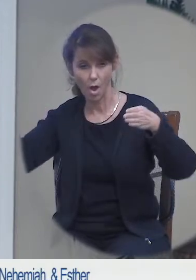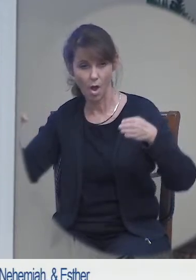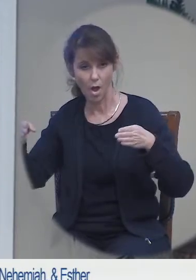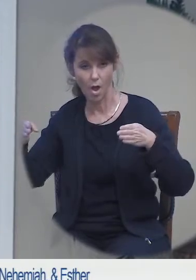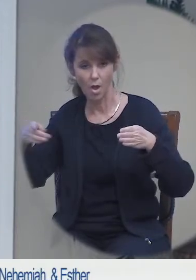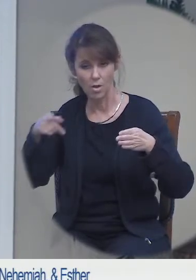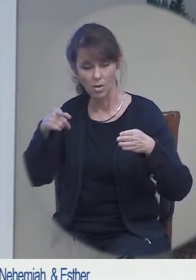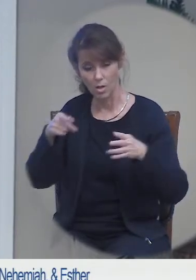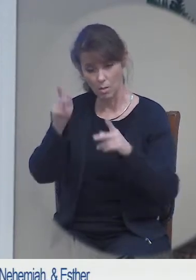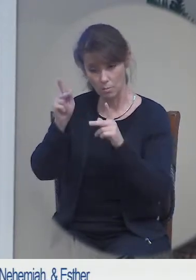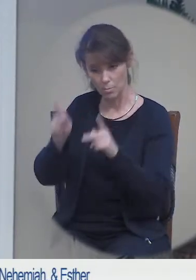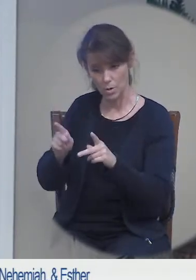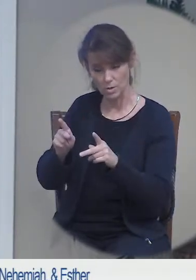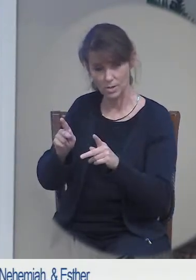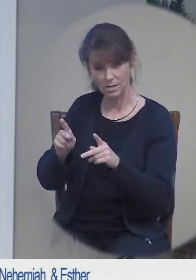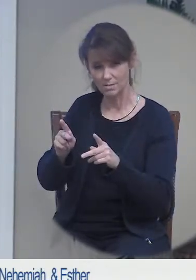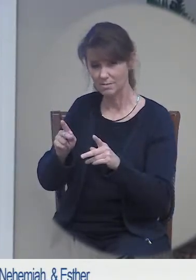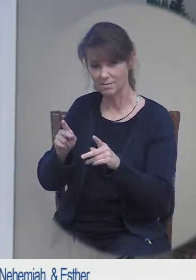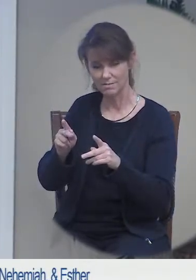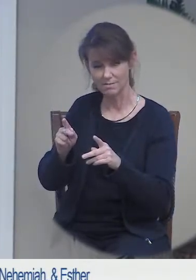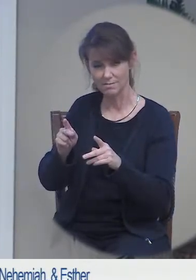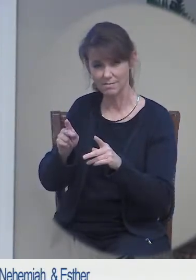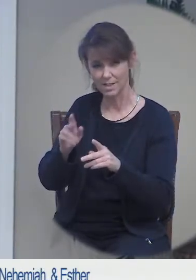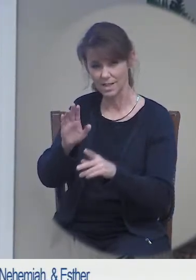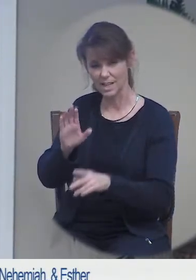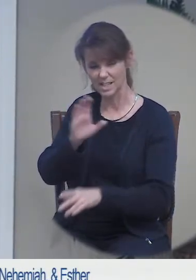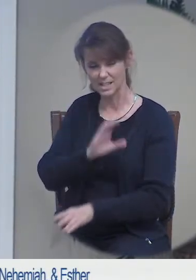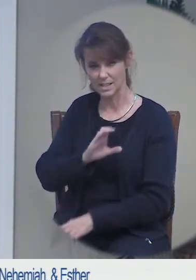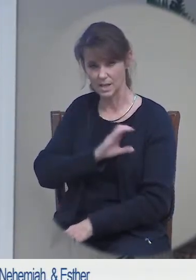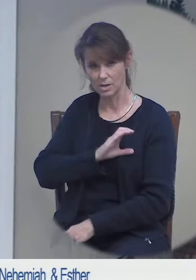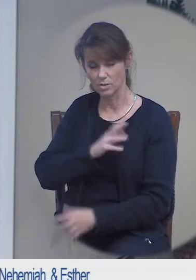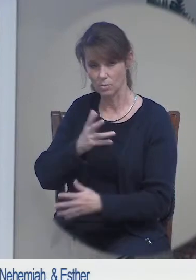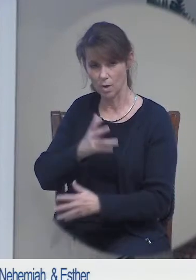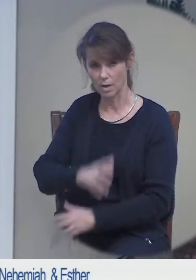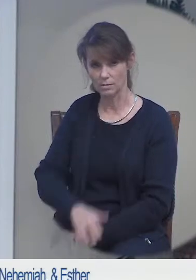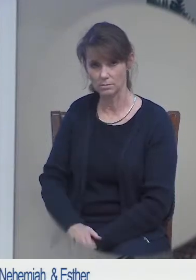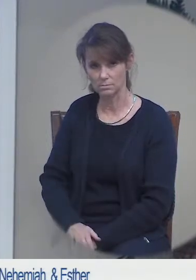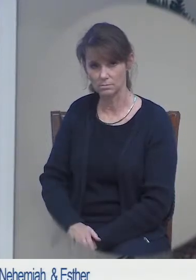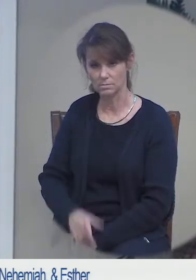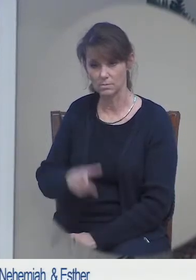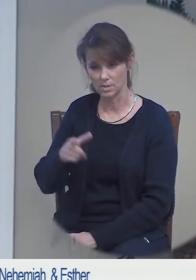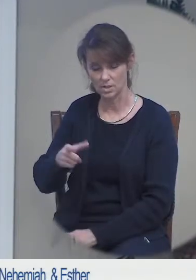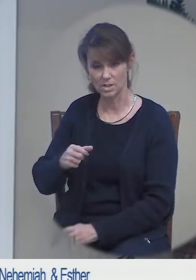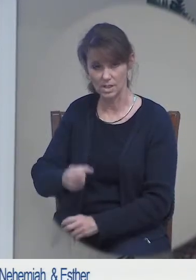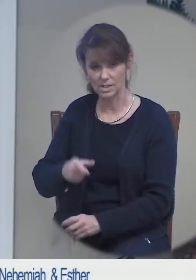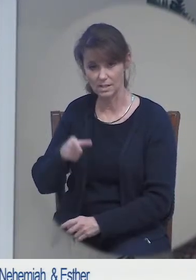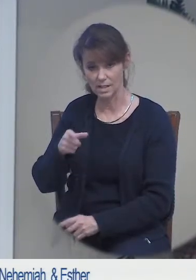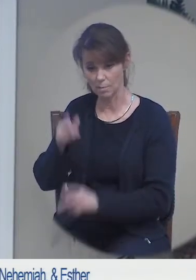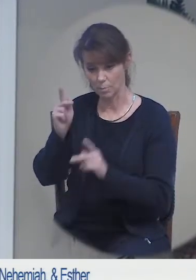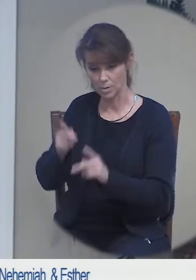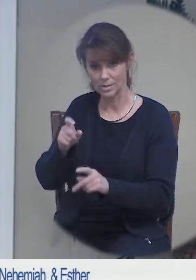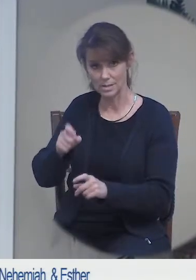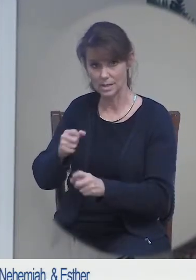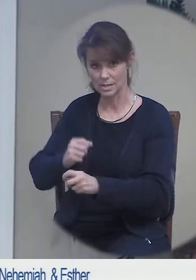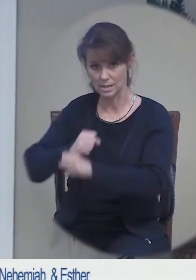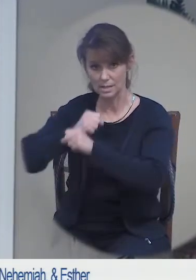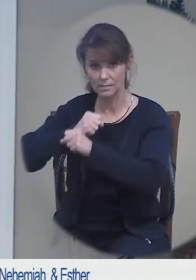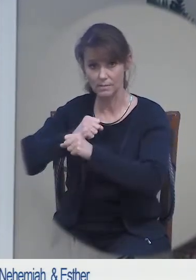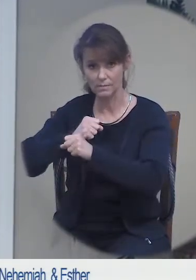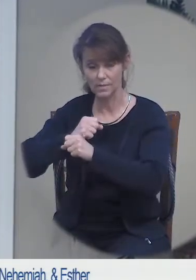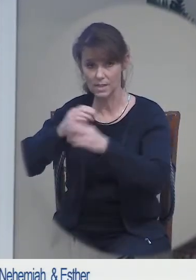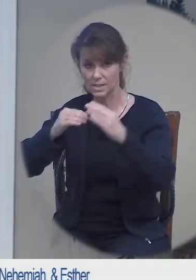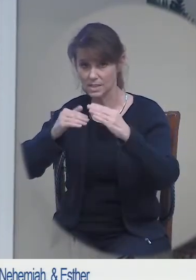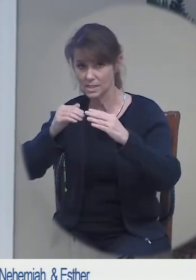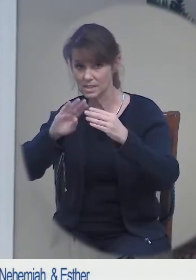going to guard this city. You're going to fight off any threats. What are you going to look for? Okay? People that